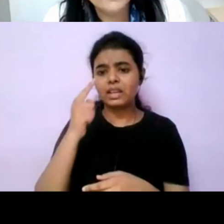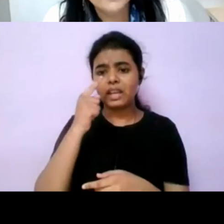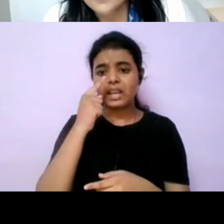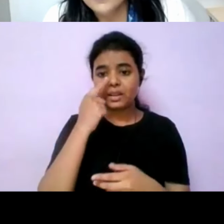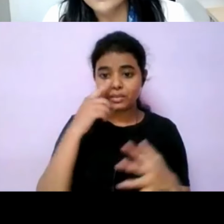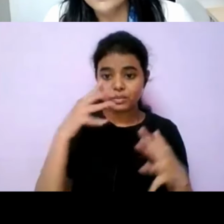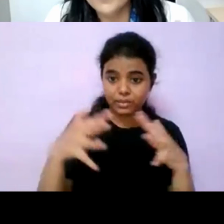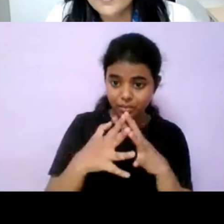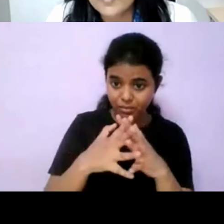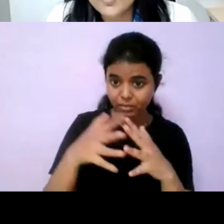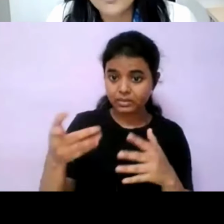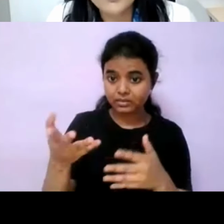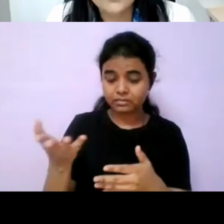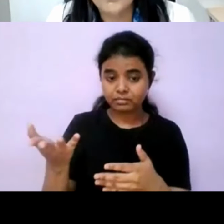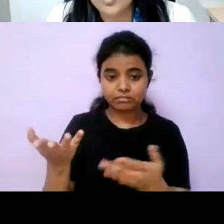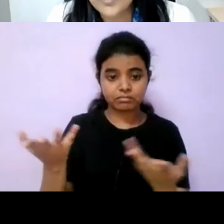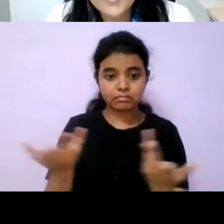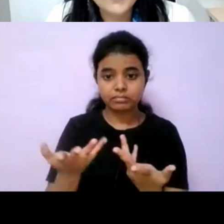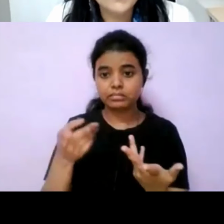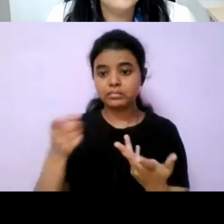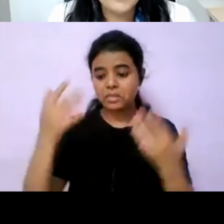defined in terms of the